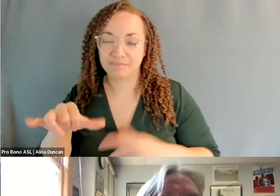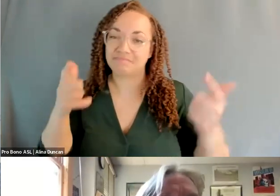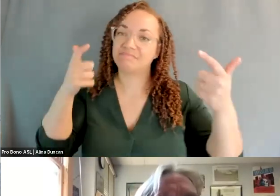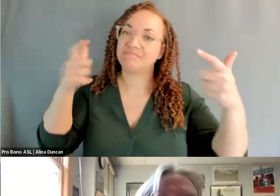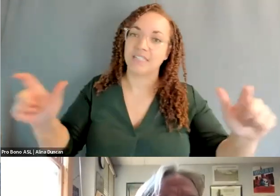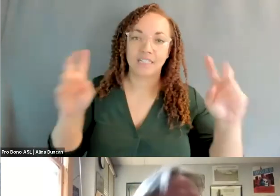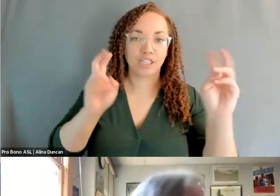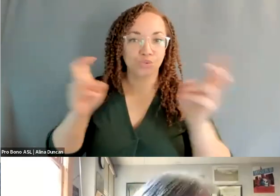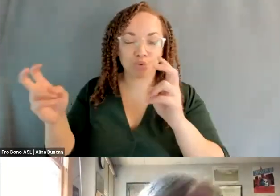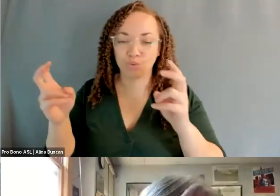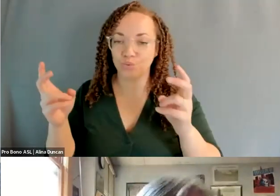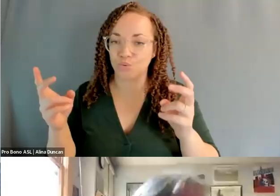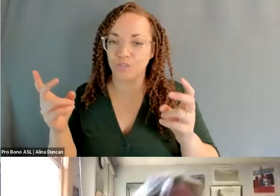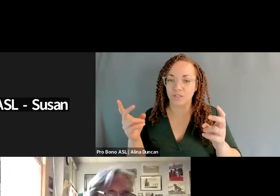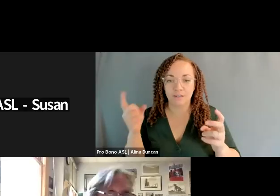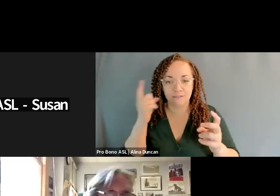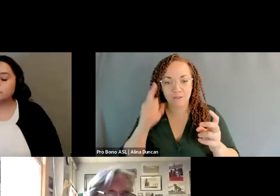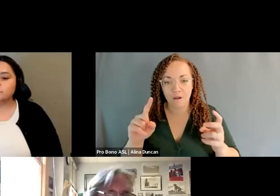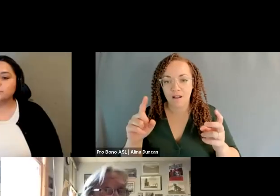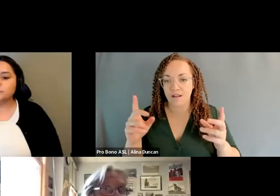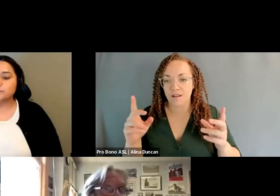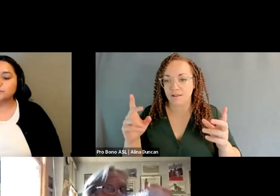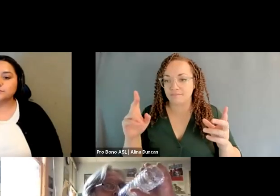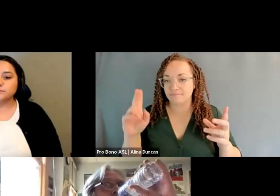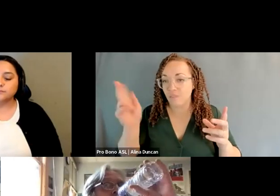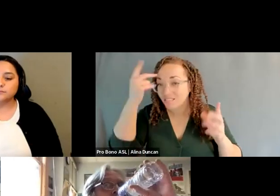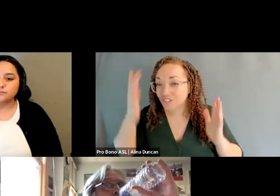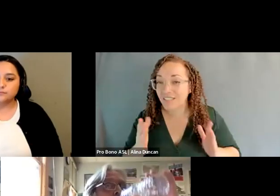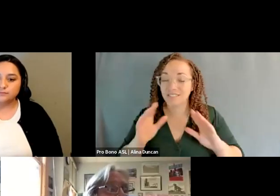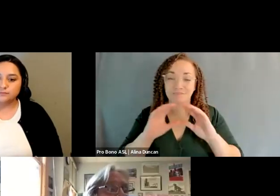sector, organizers, drug use organizers, lots of people, right?